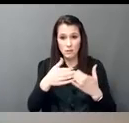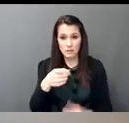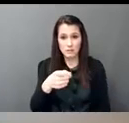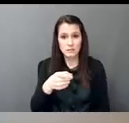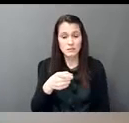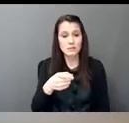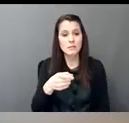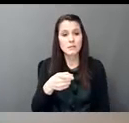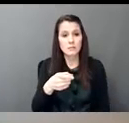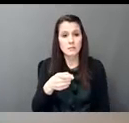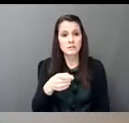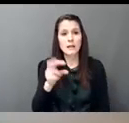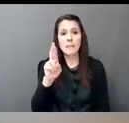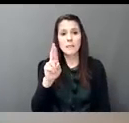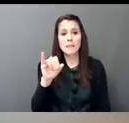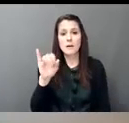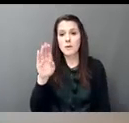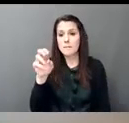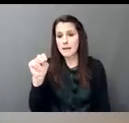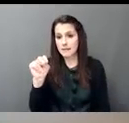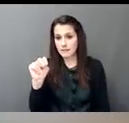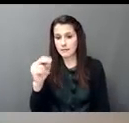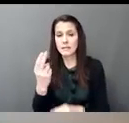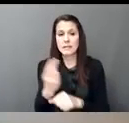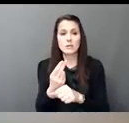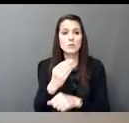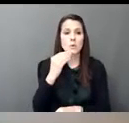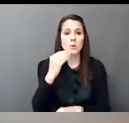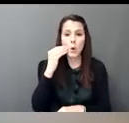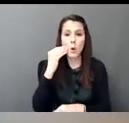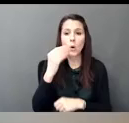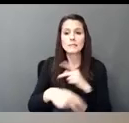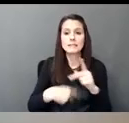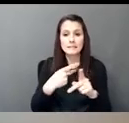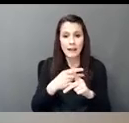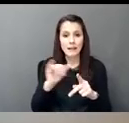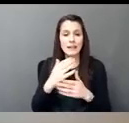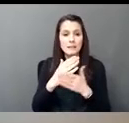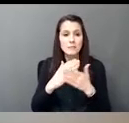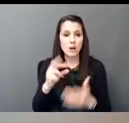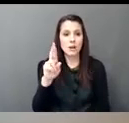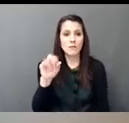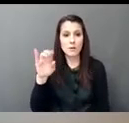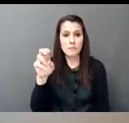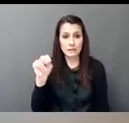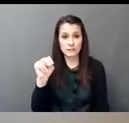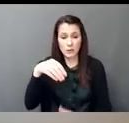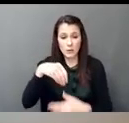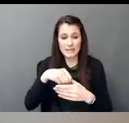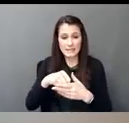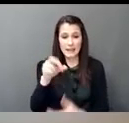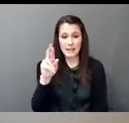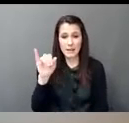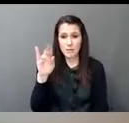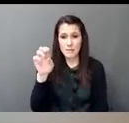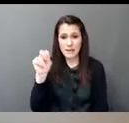is the ribbon and using your home styles as part of the ribbon here. Inside the ribbon for